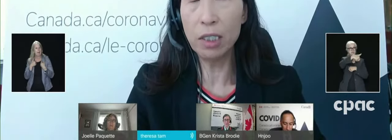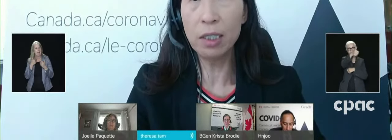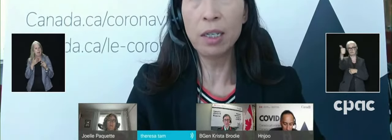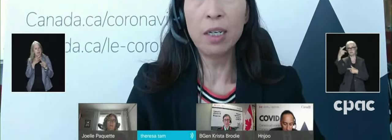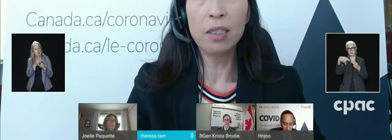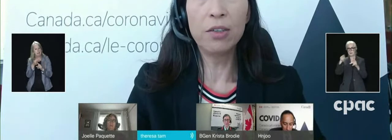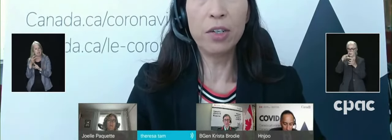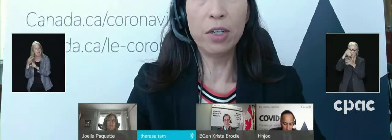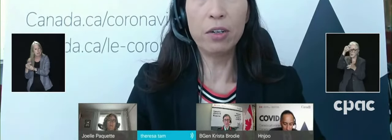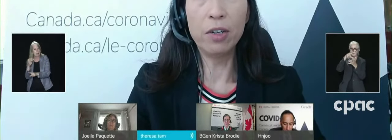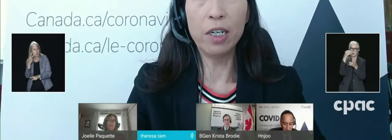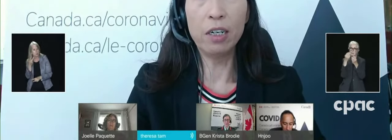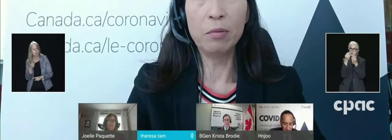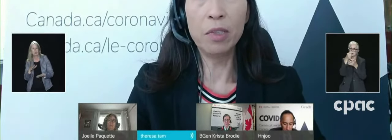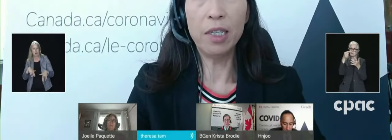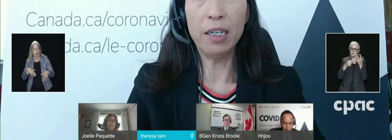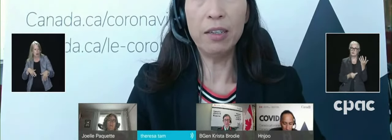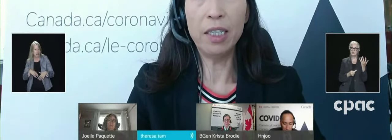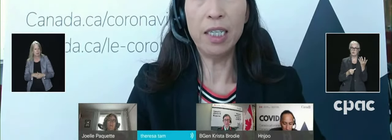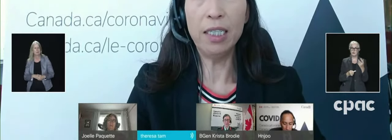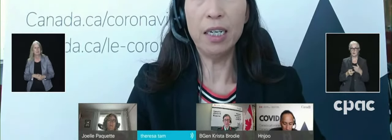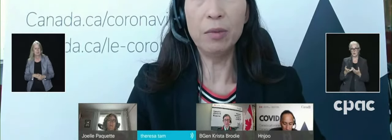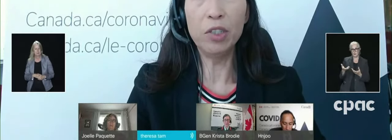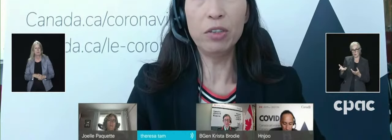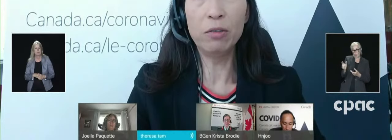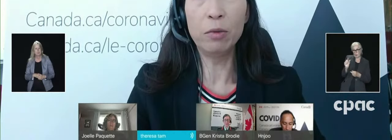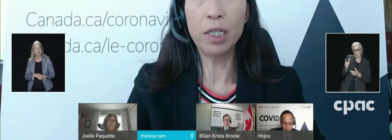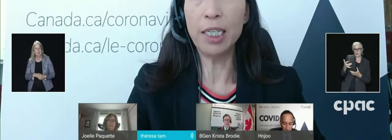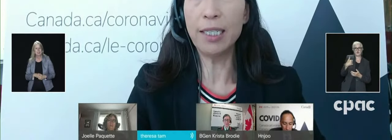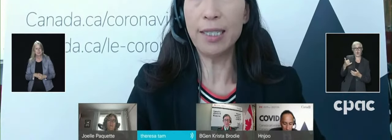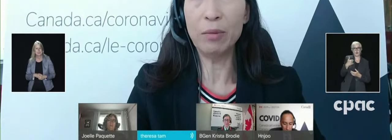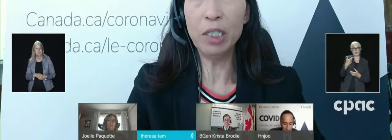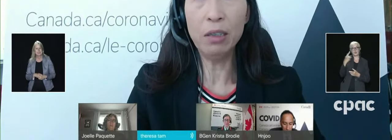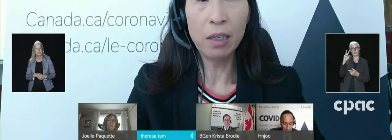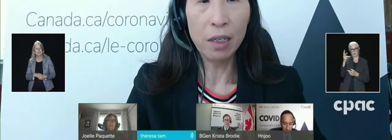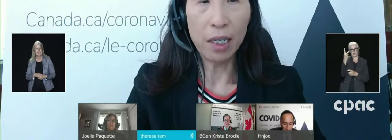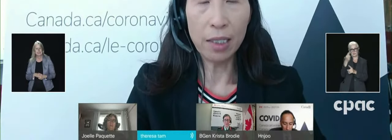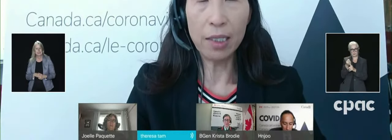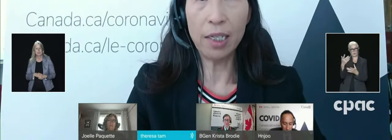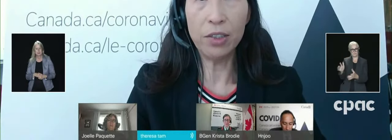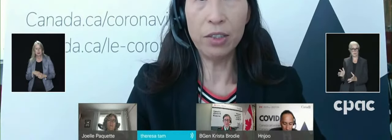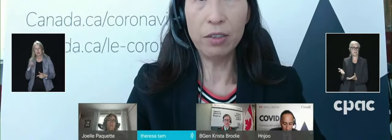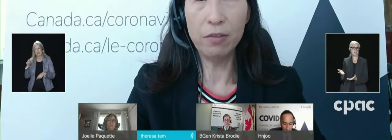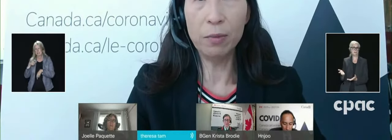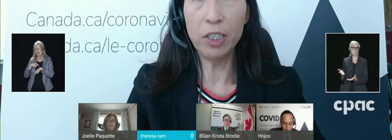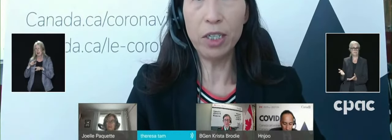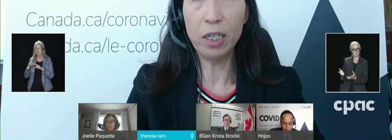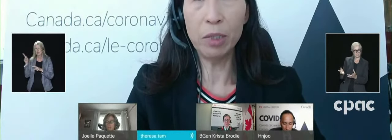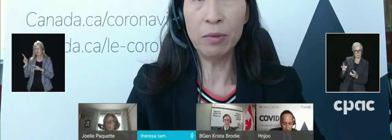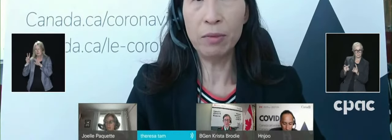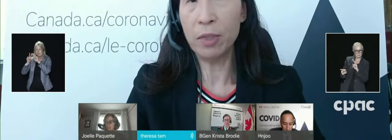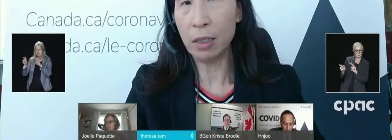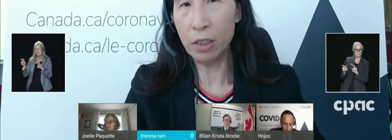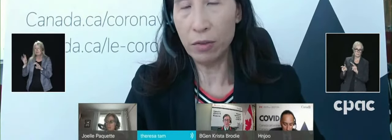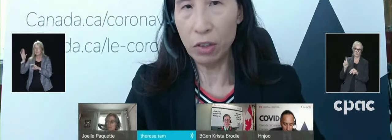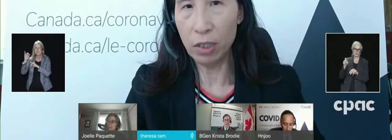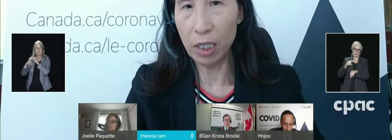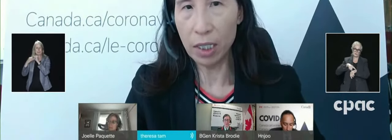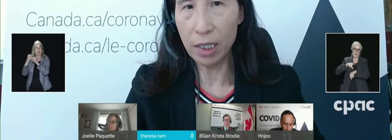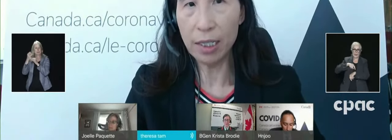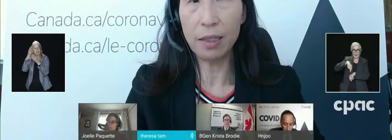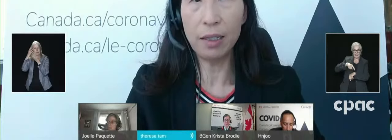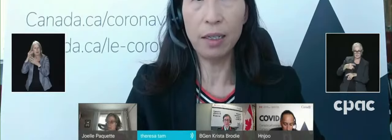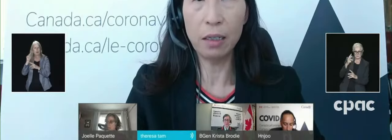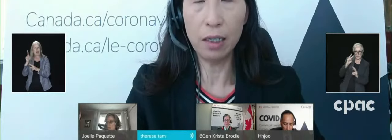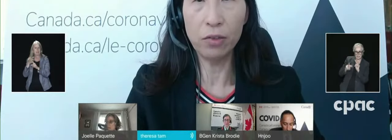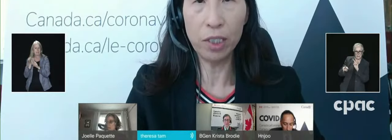had 2 doses. So they need time to quickly examine that international information coming out of the